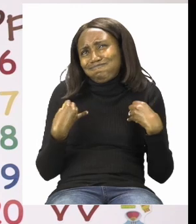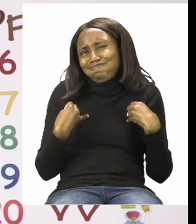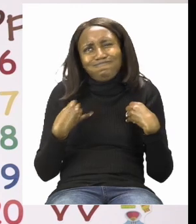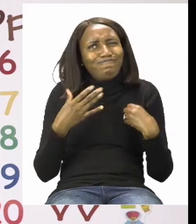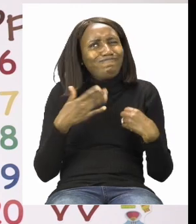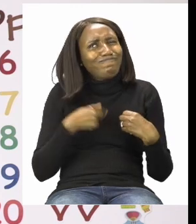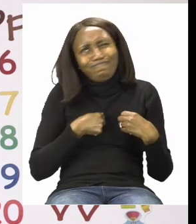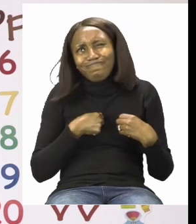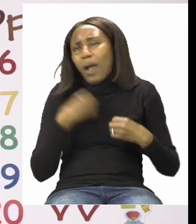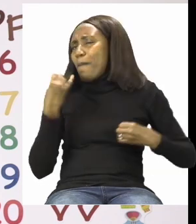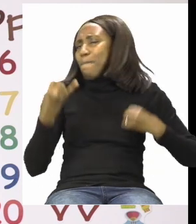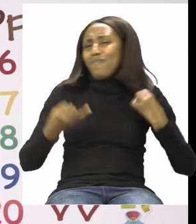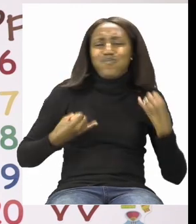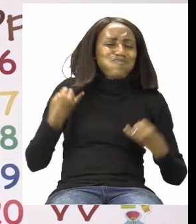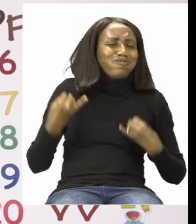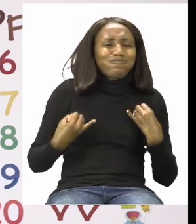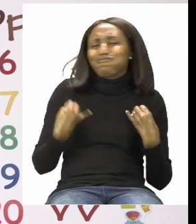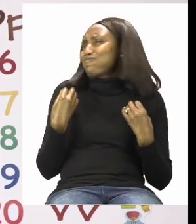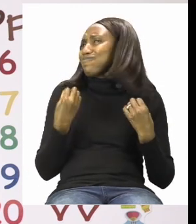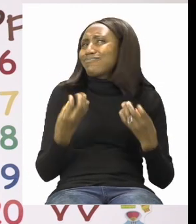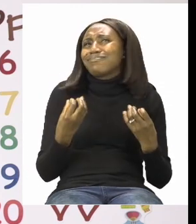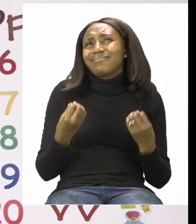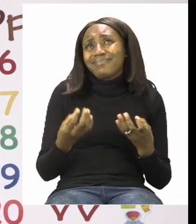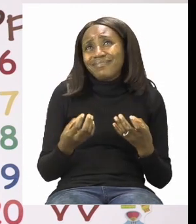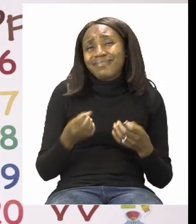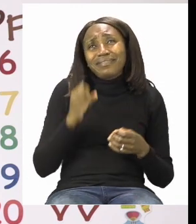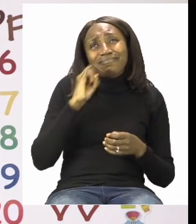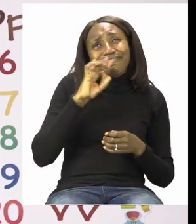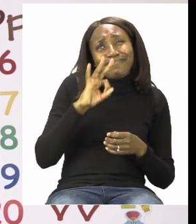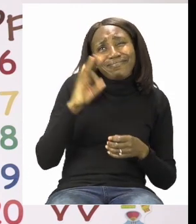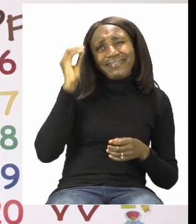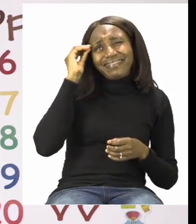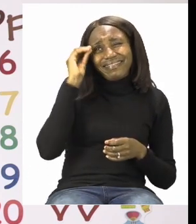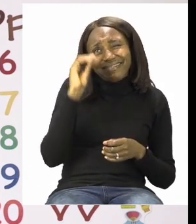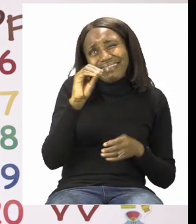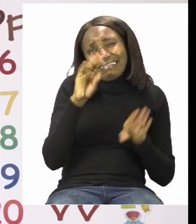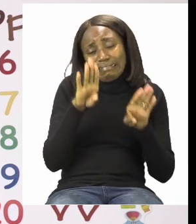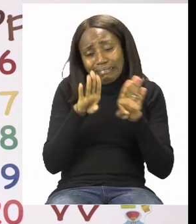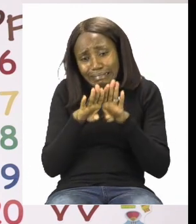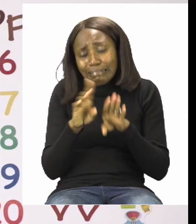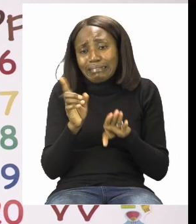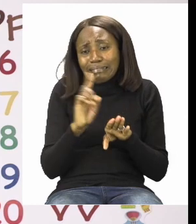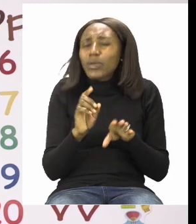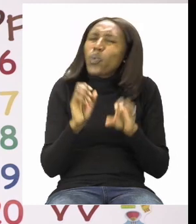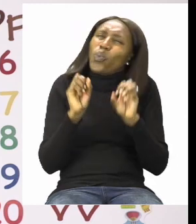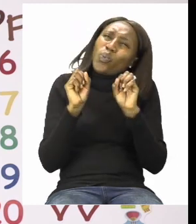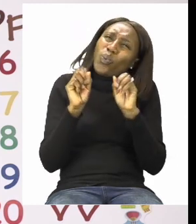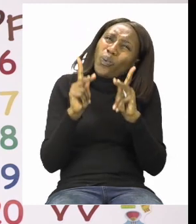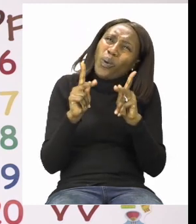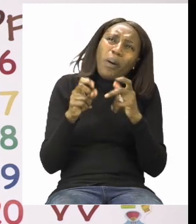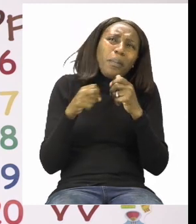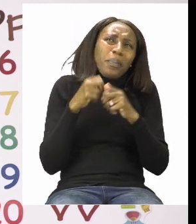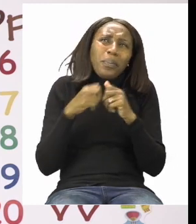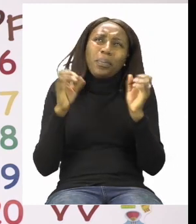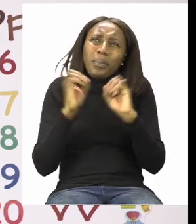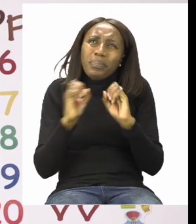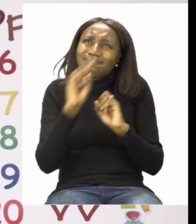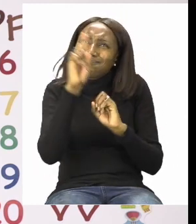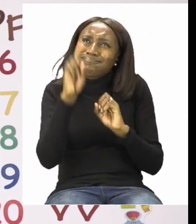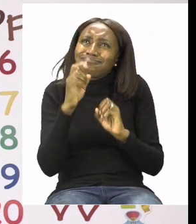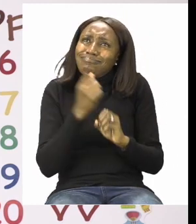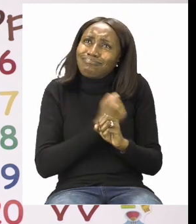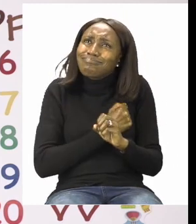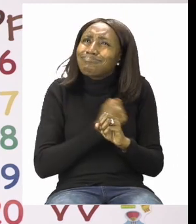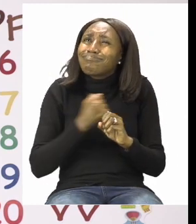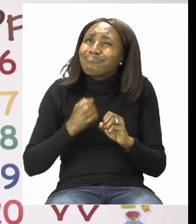did. Remember, if you're not sure what to do, that's okay. You can always ask an adult